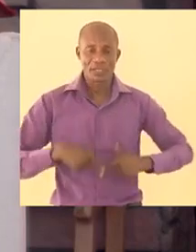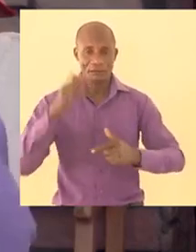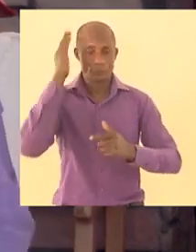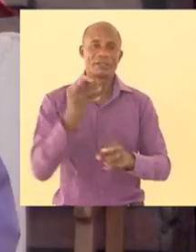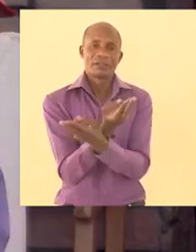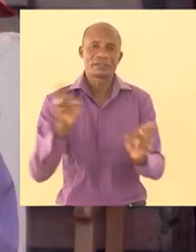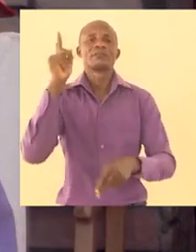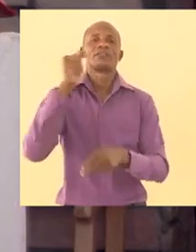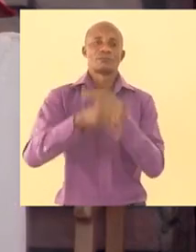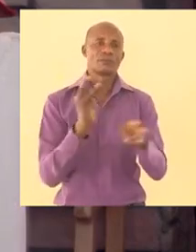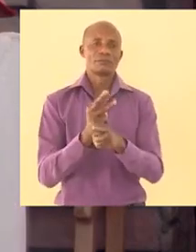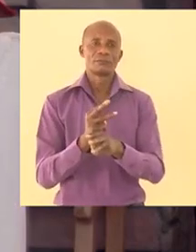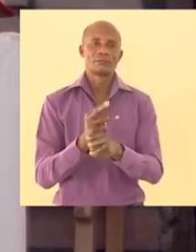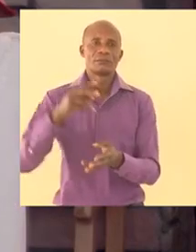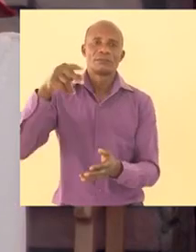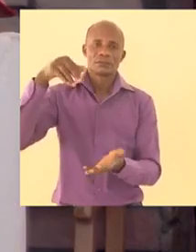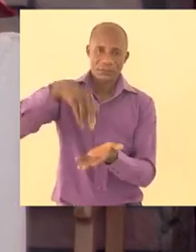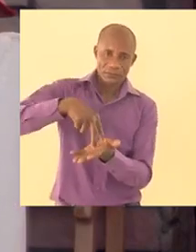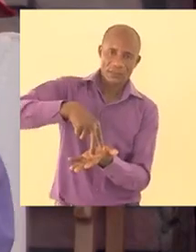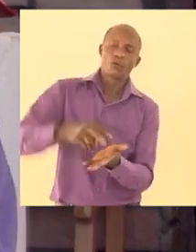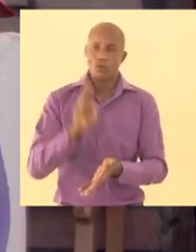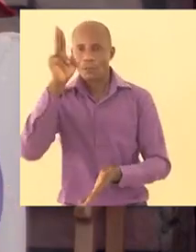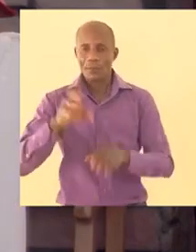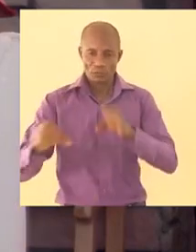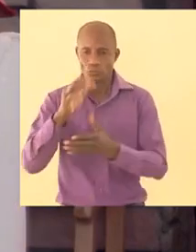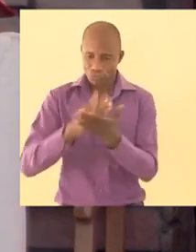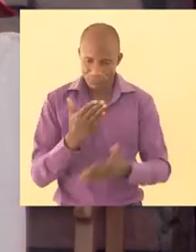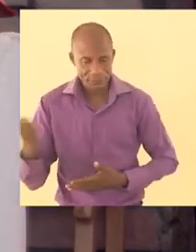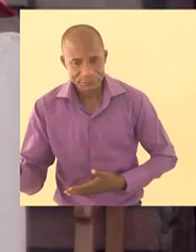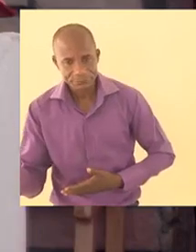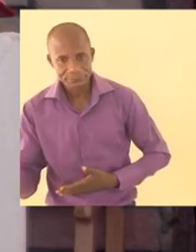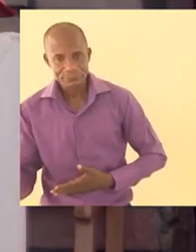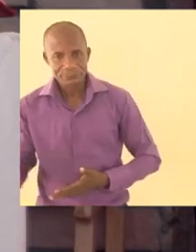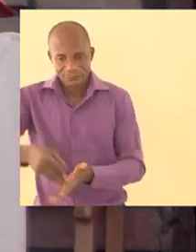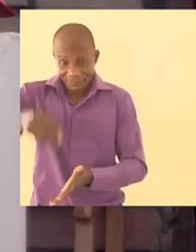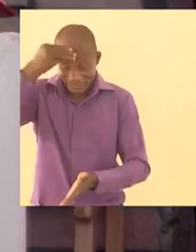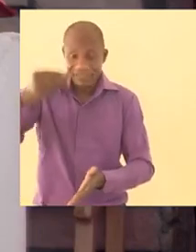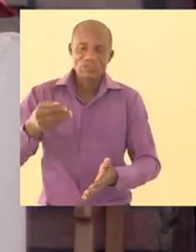got to do something. Get up and do something. And learn new skills.